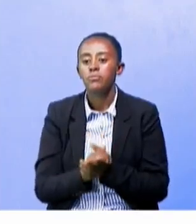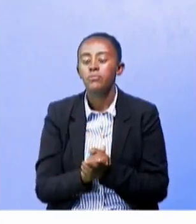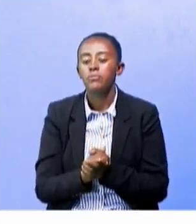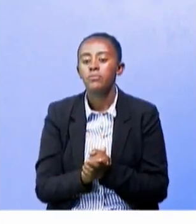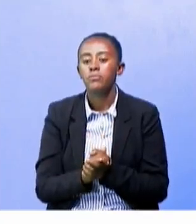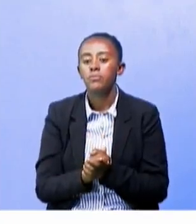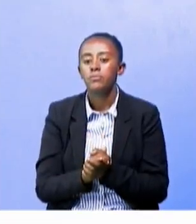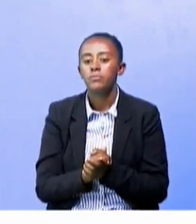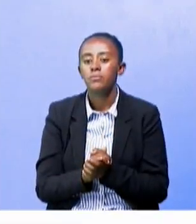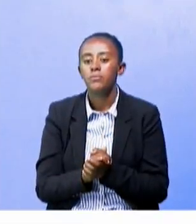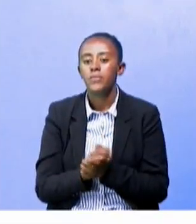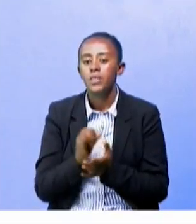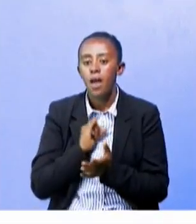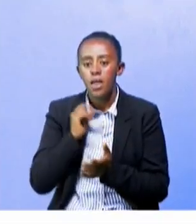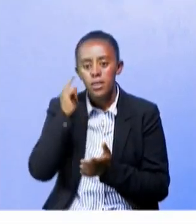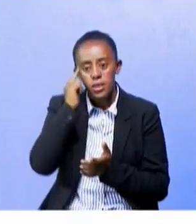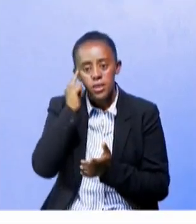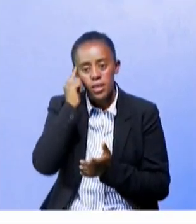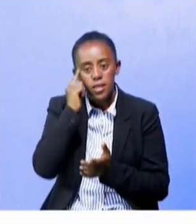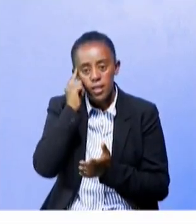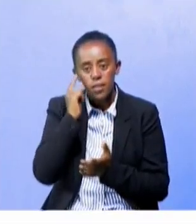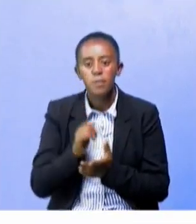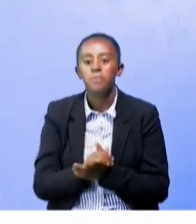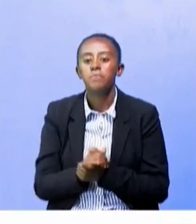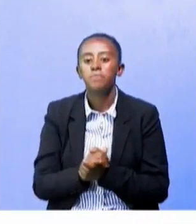I think,